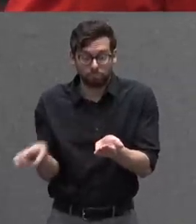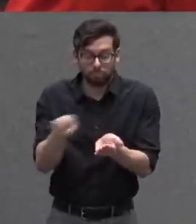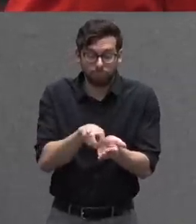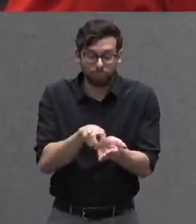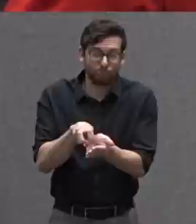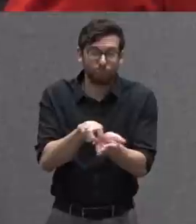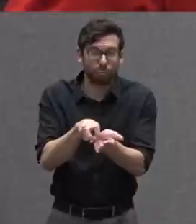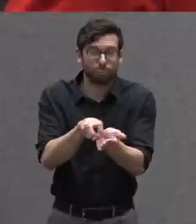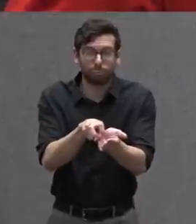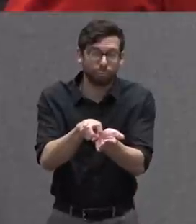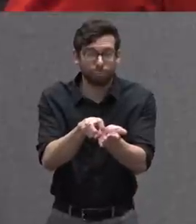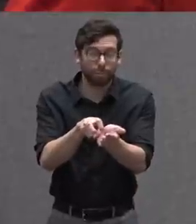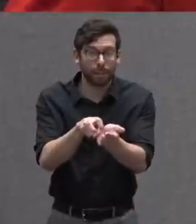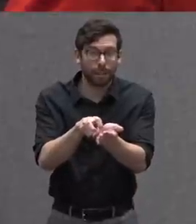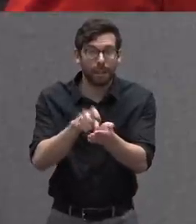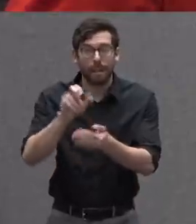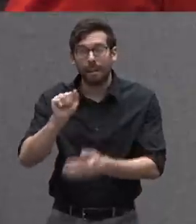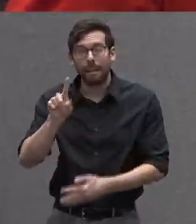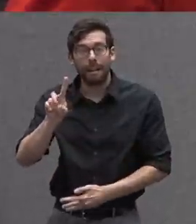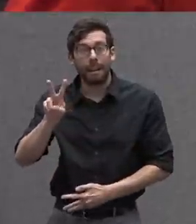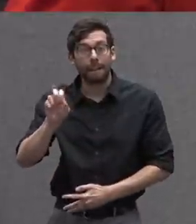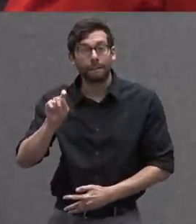I wonder where she'll go.